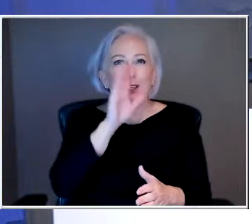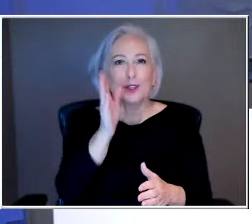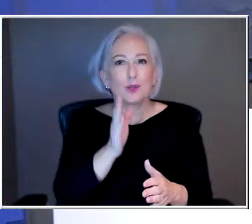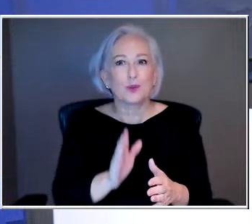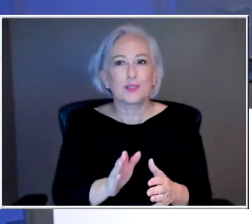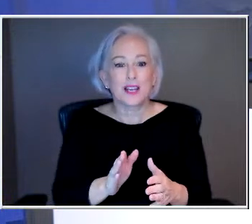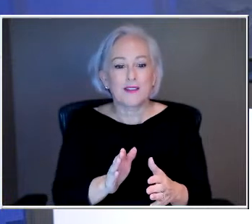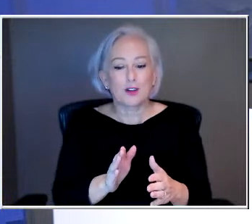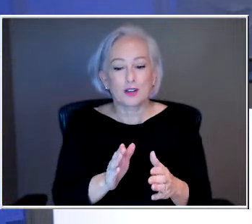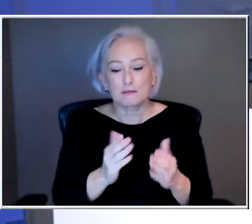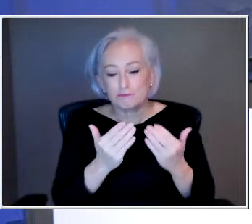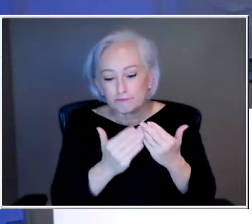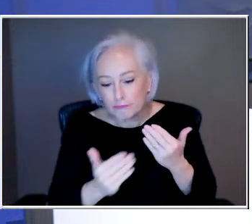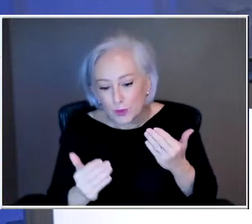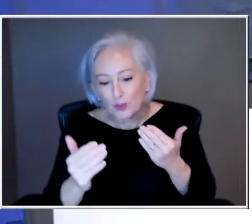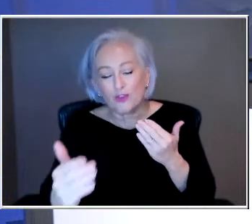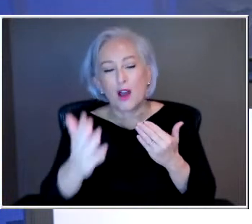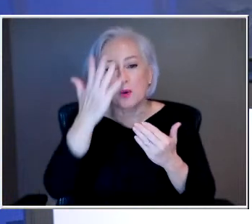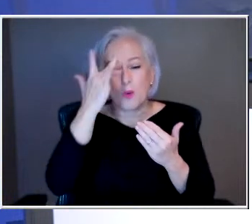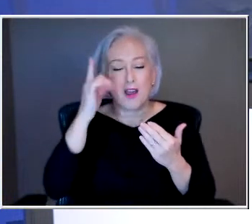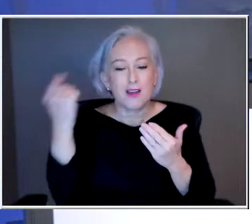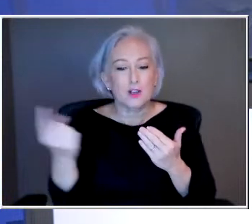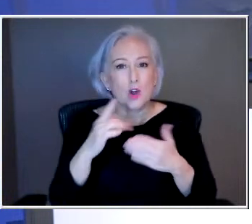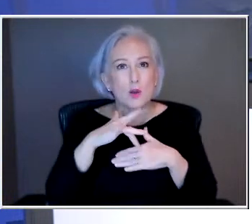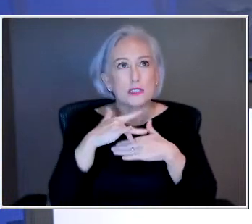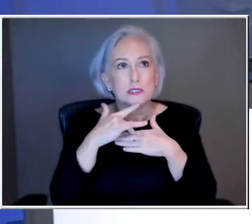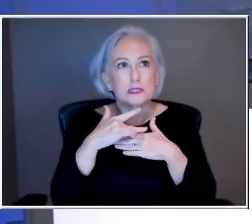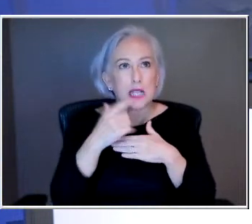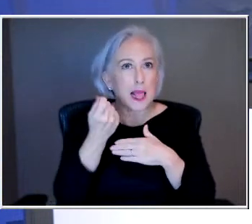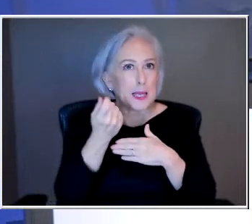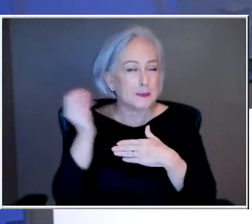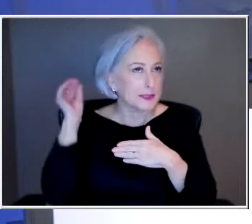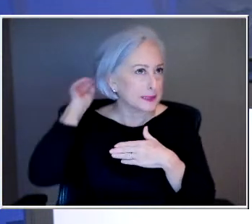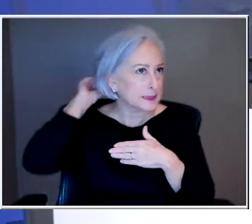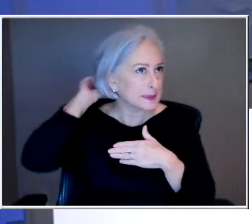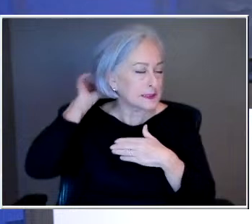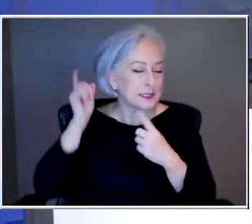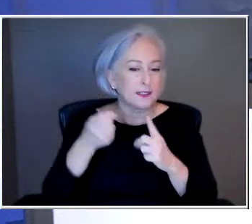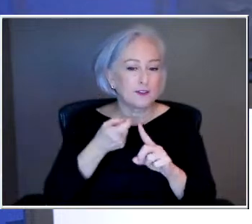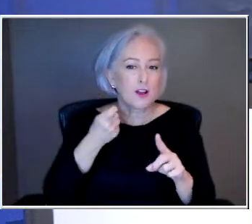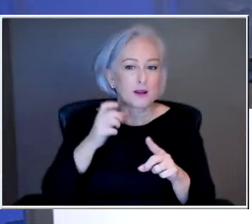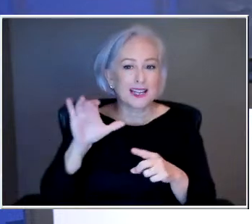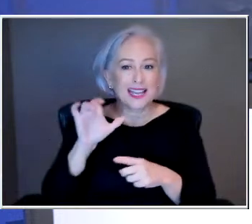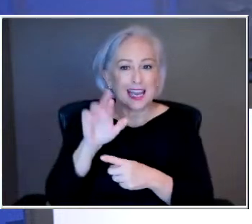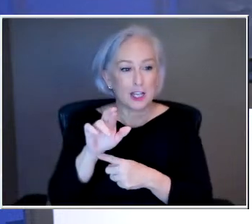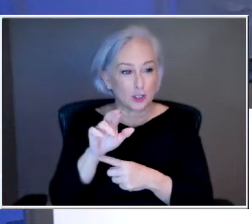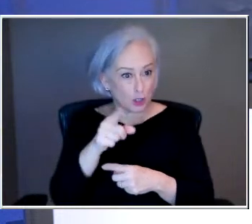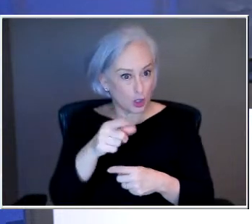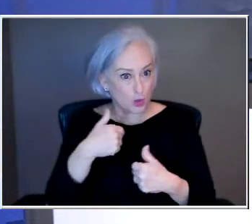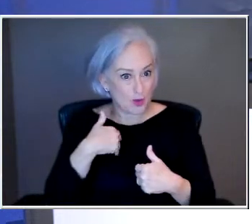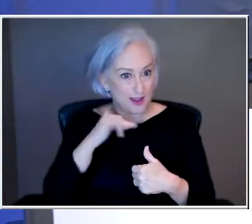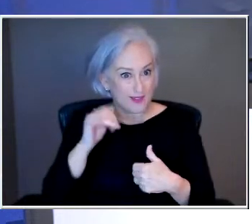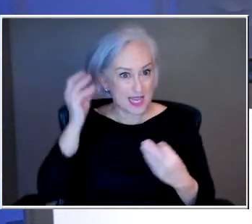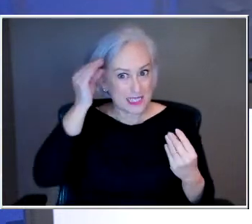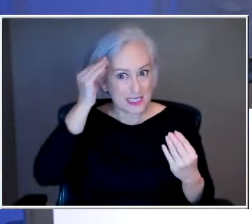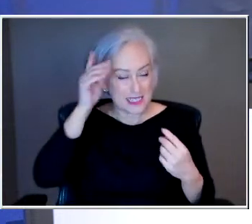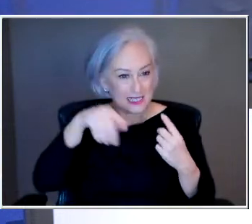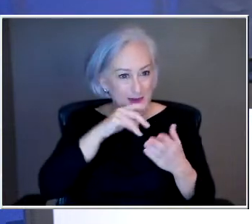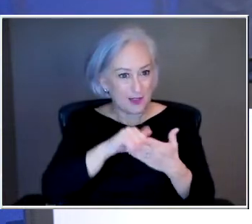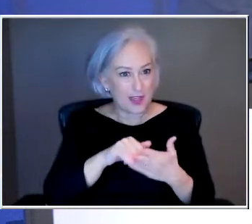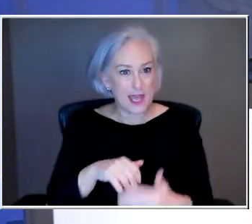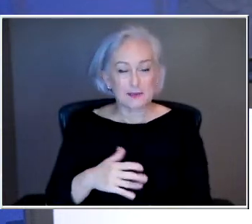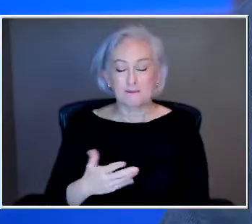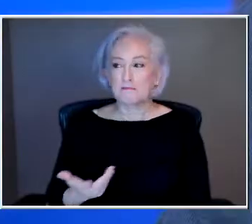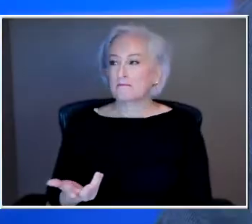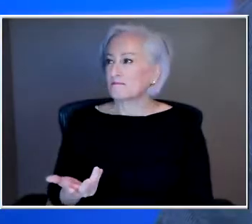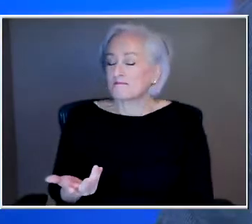back of your mind. Do you have a lingering thought in the back of your mind, a lingering worry? You know, I really don't.